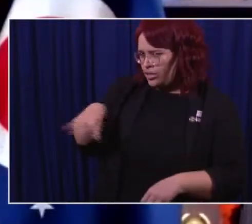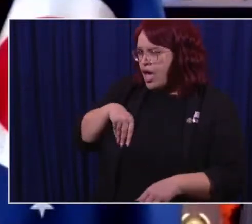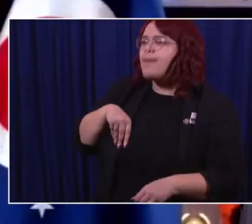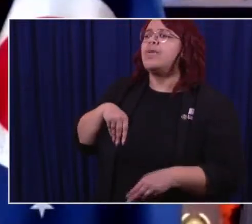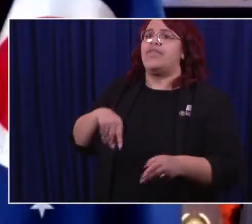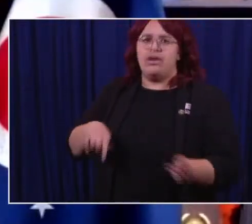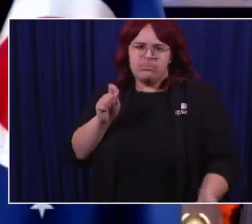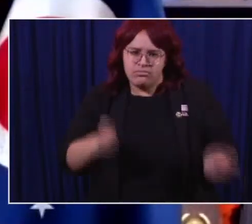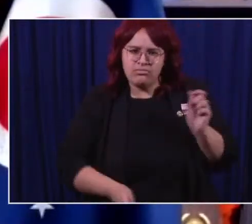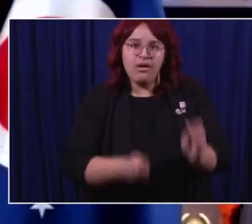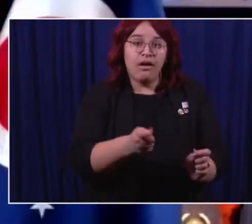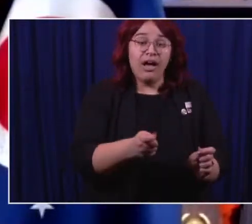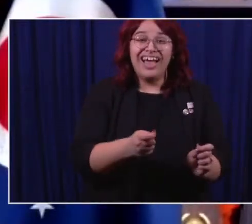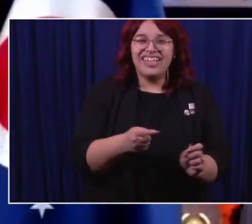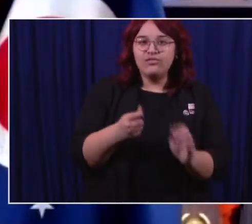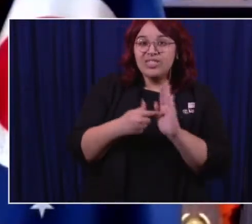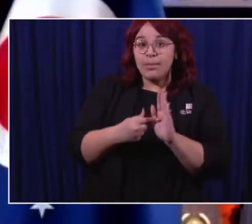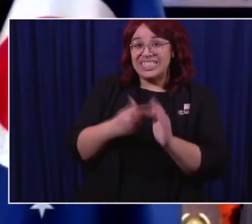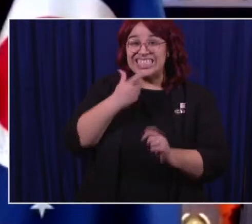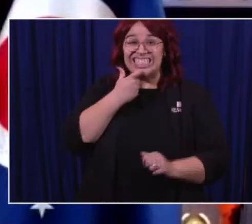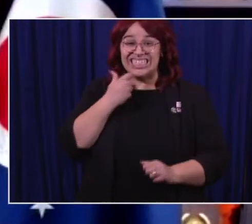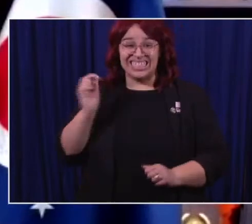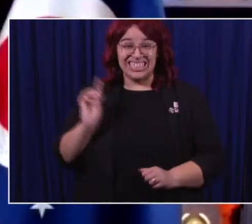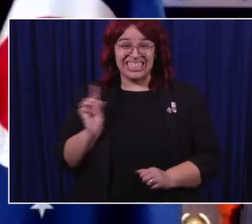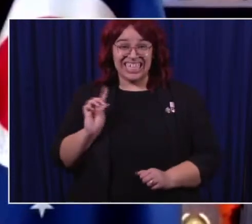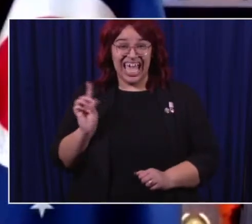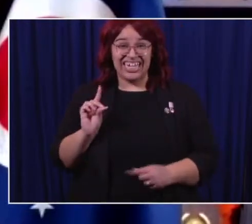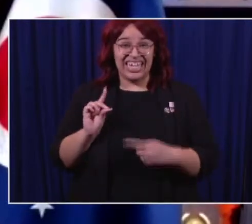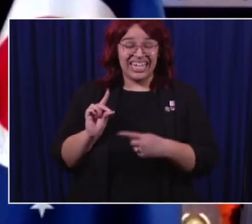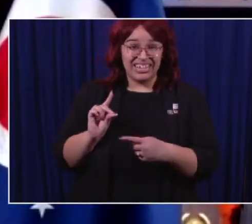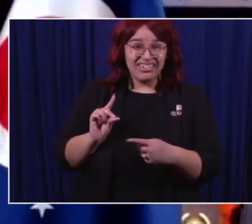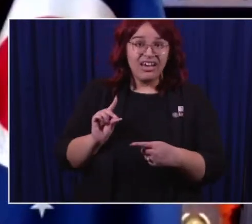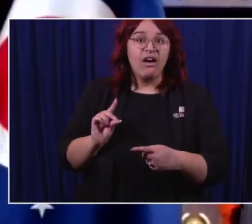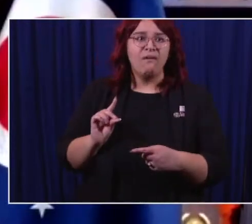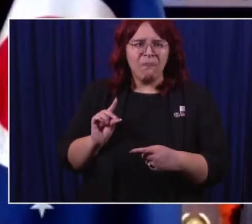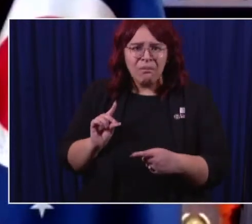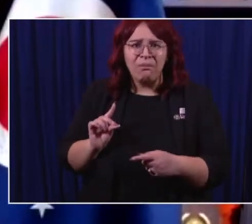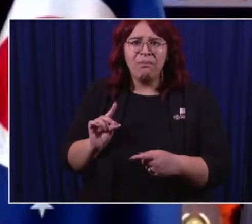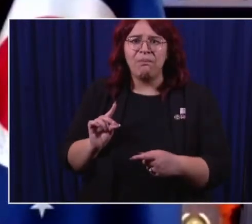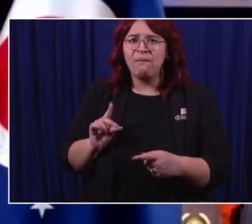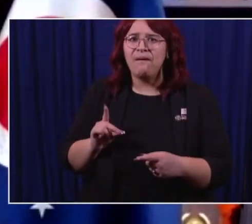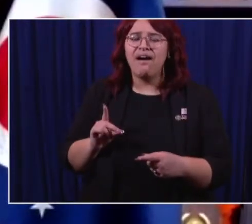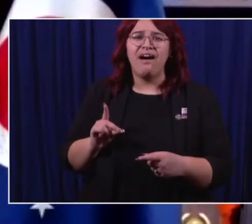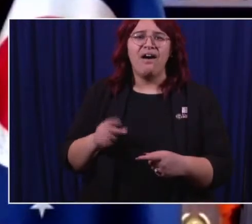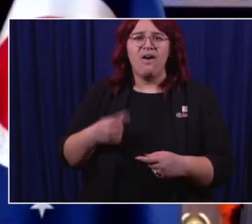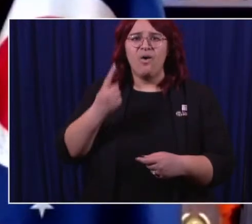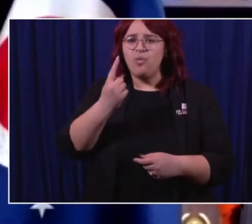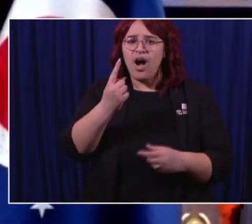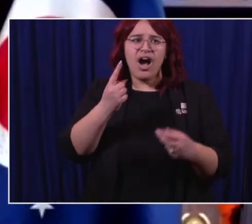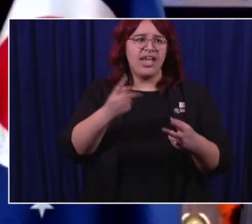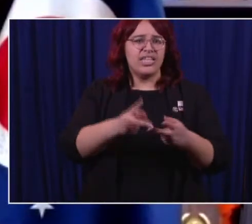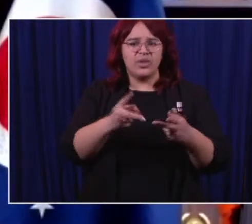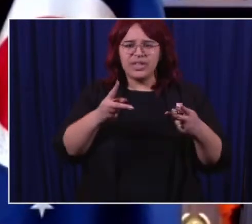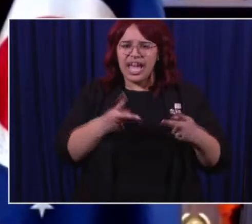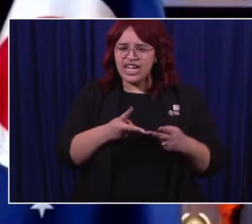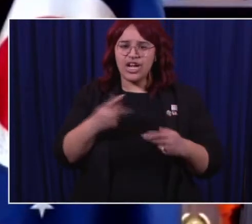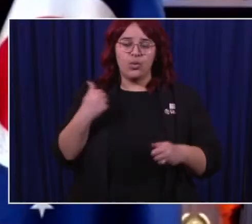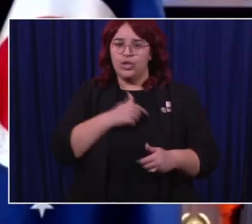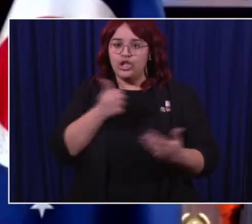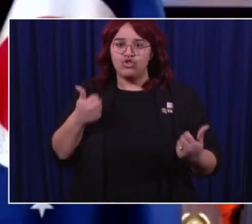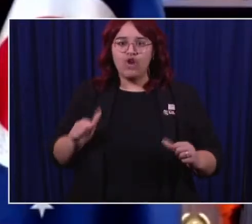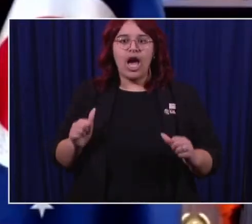like you did in Dayton on Sunday, Governor, to go and be in locations where we were trying to target those